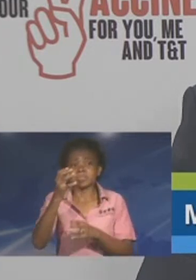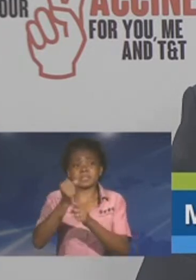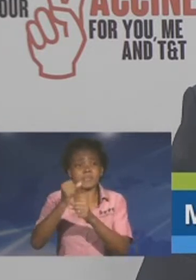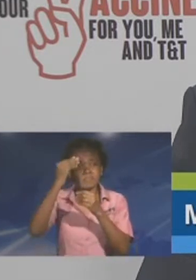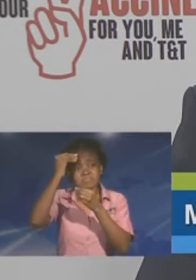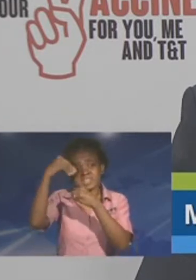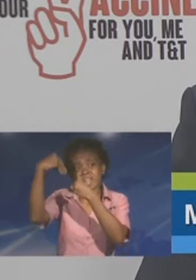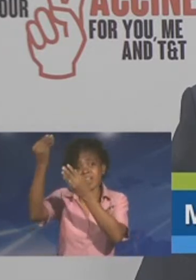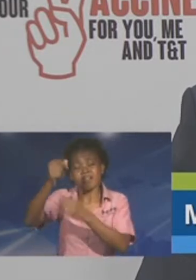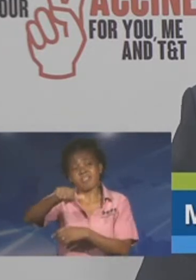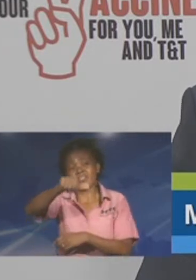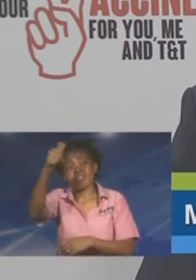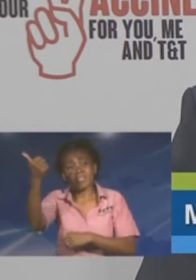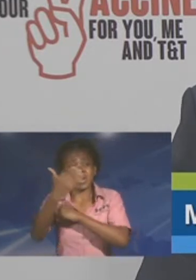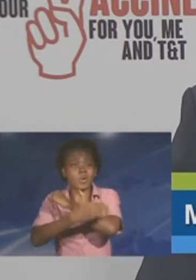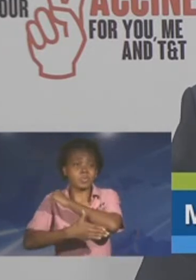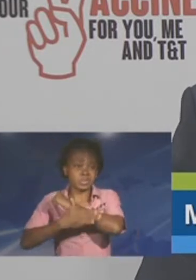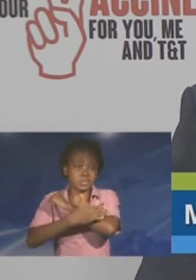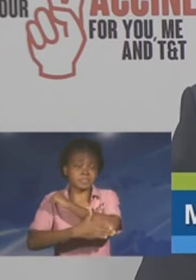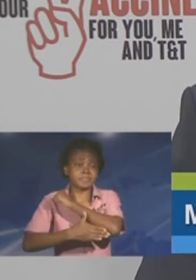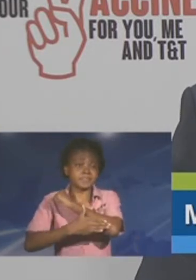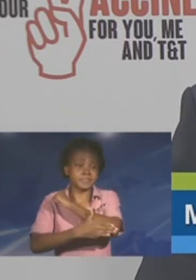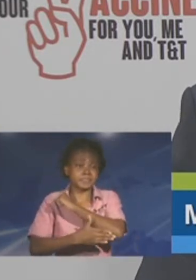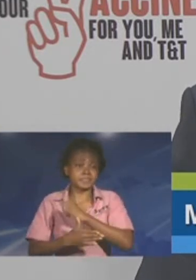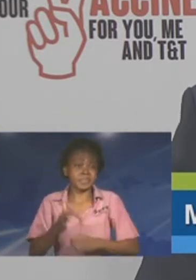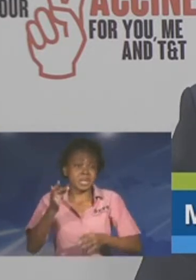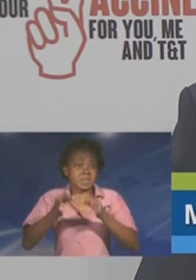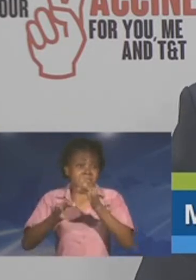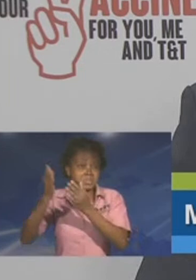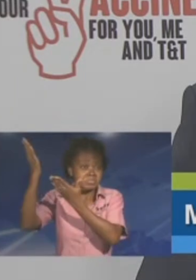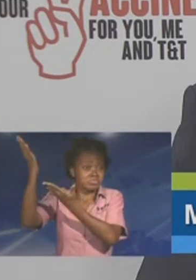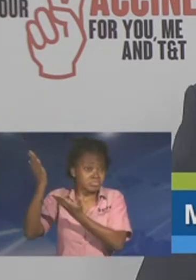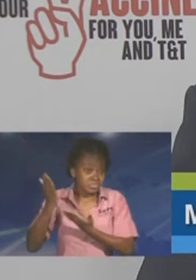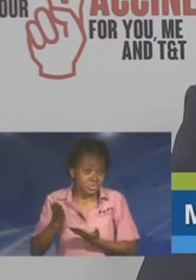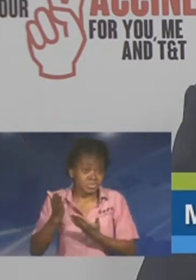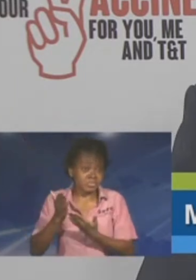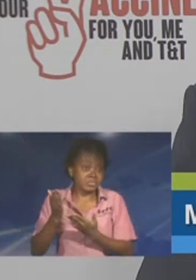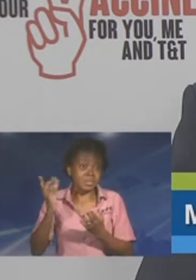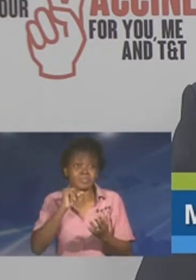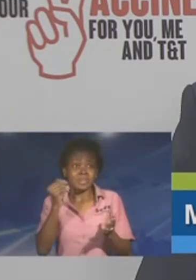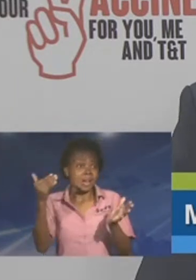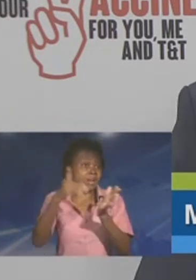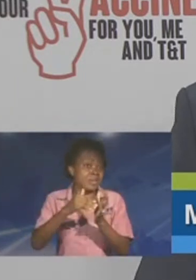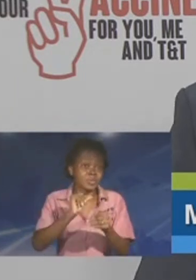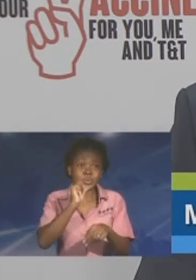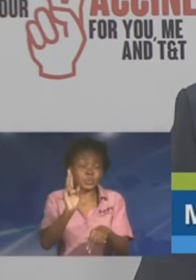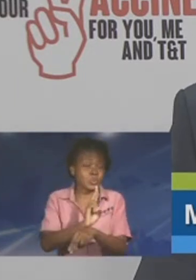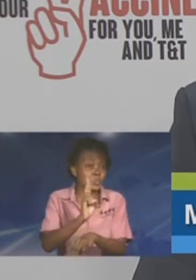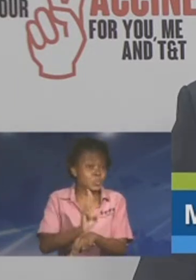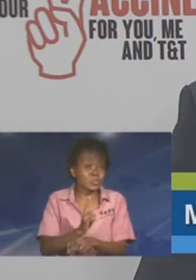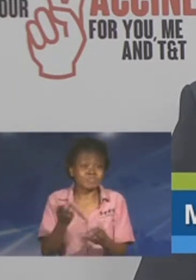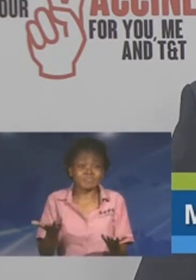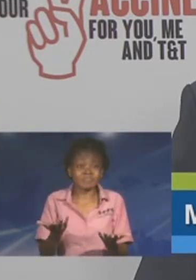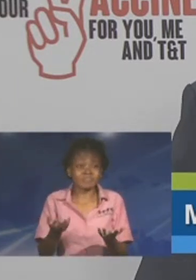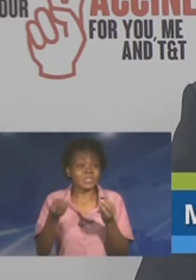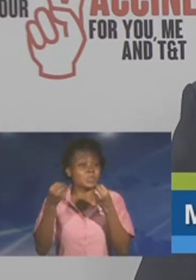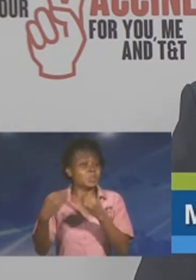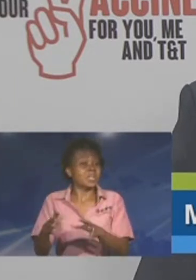for the vaccination program. On whether we monitor, we monitor every single